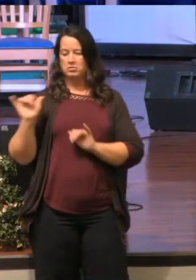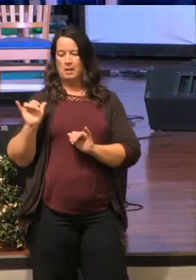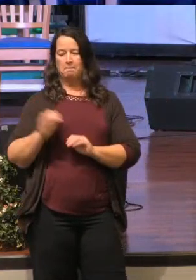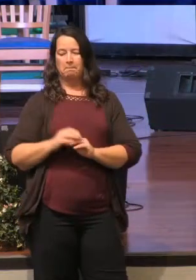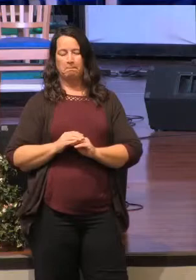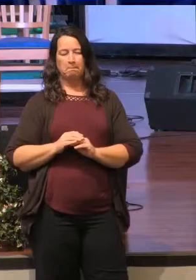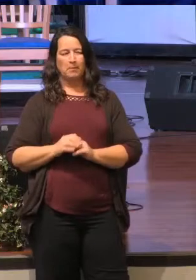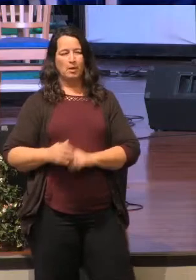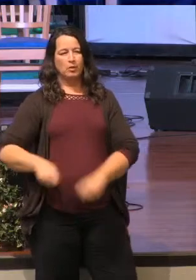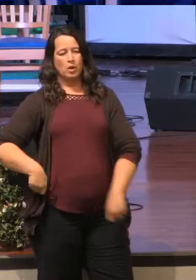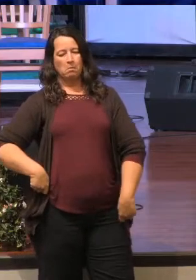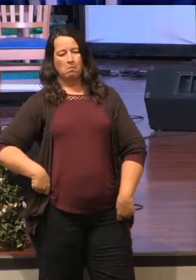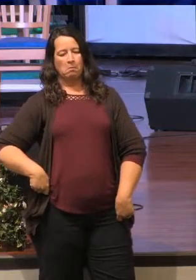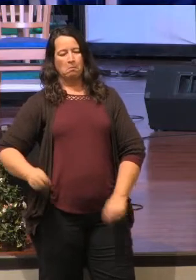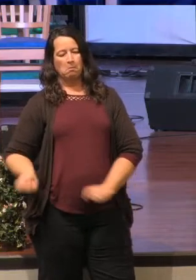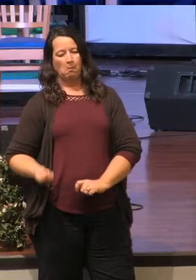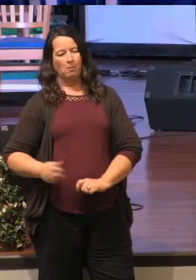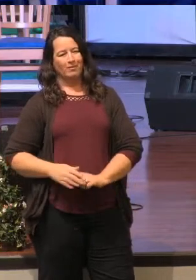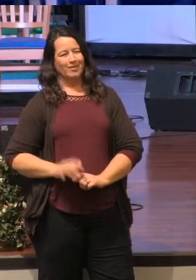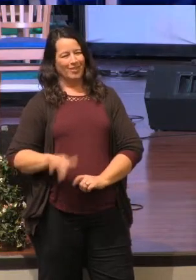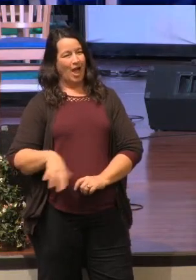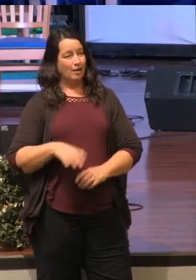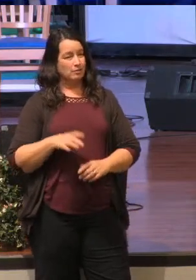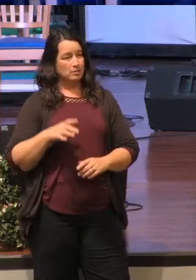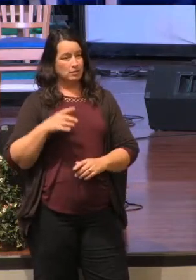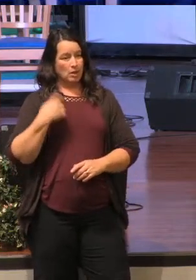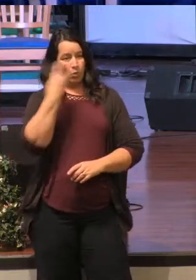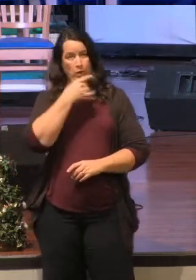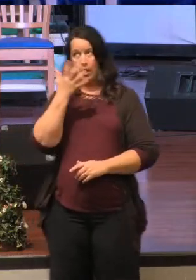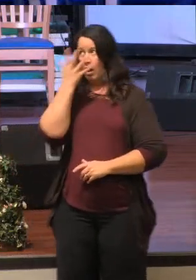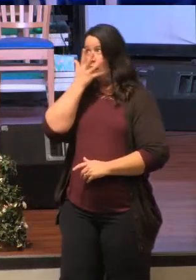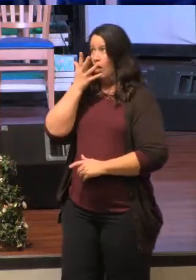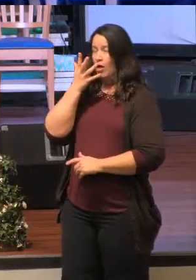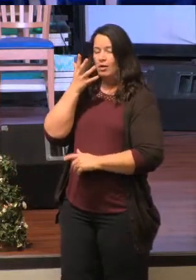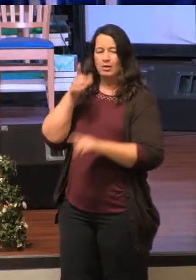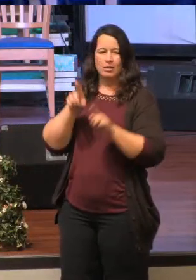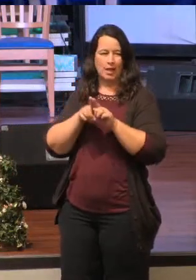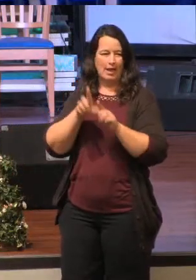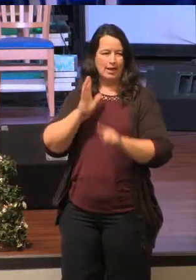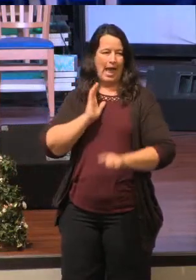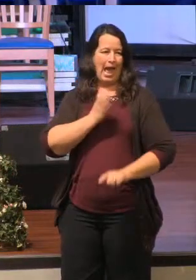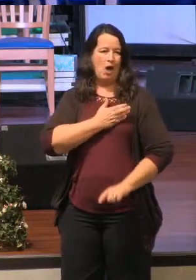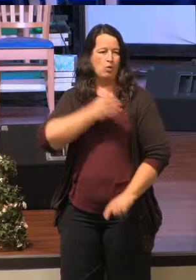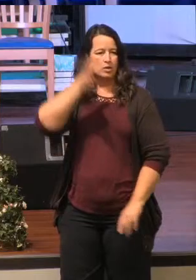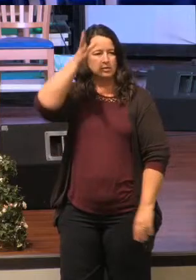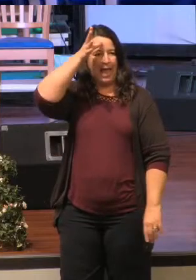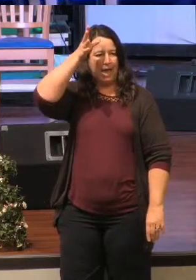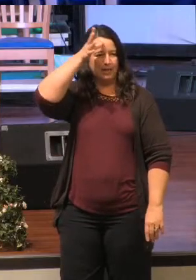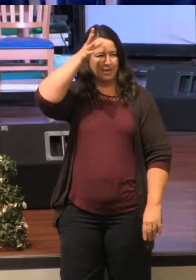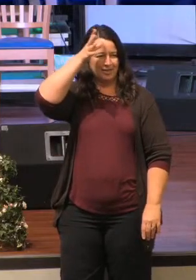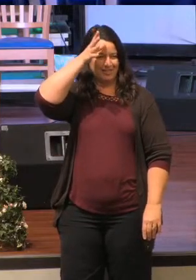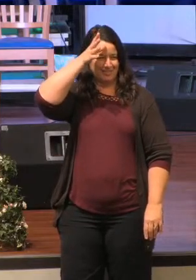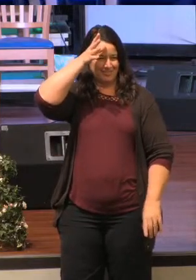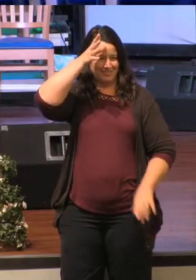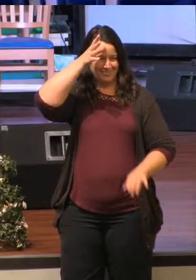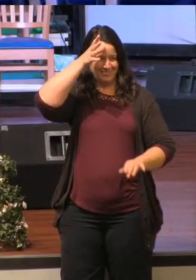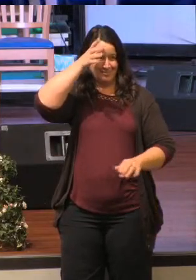who He produces, righteous children. Now, don't get all goofed up about